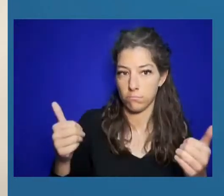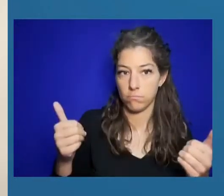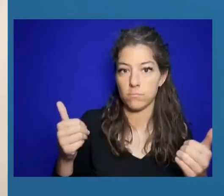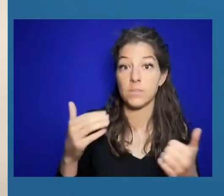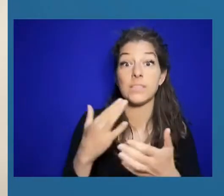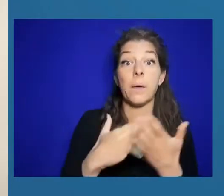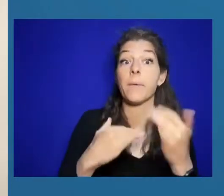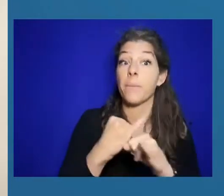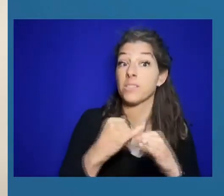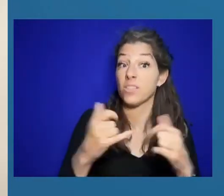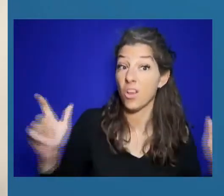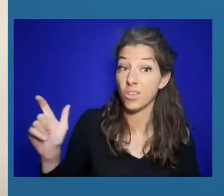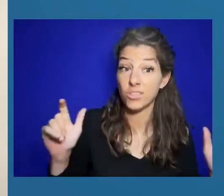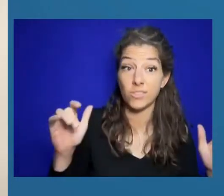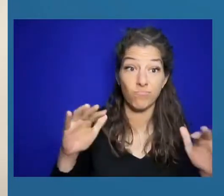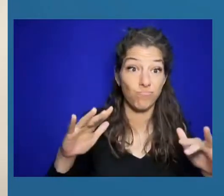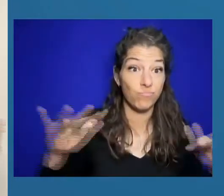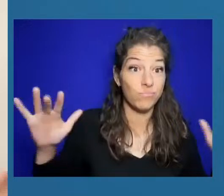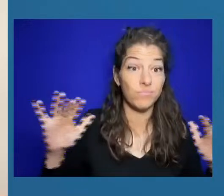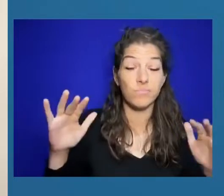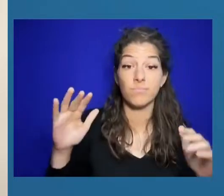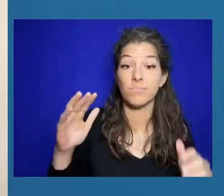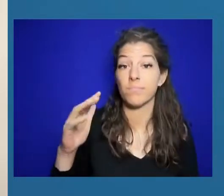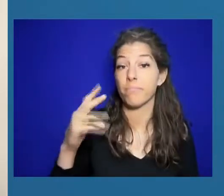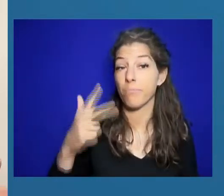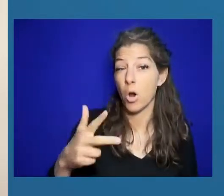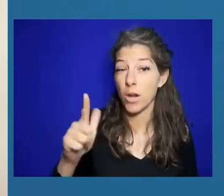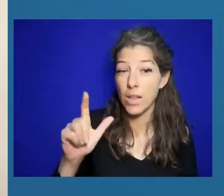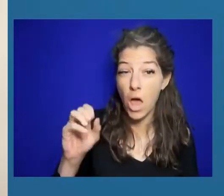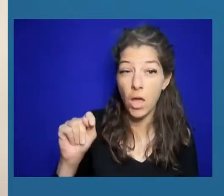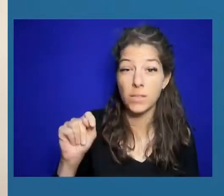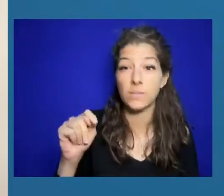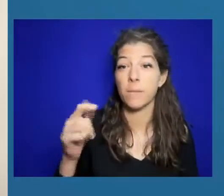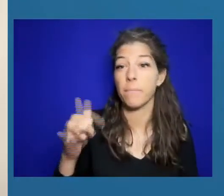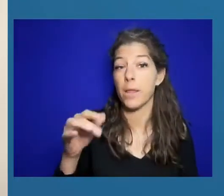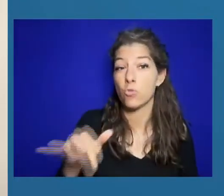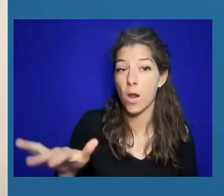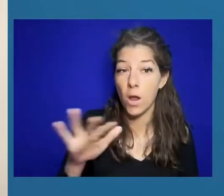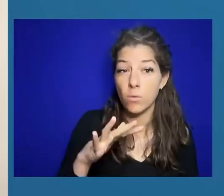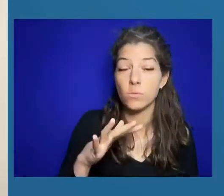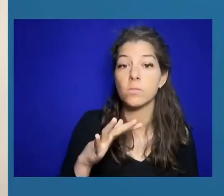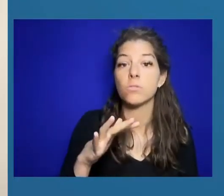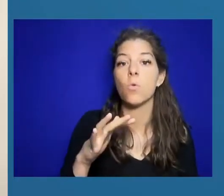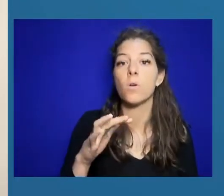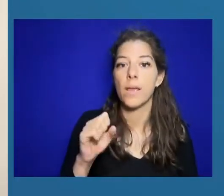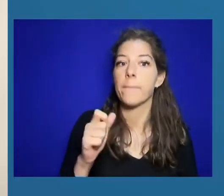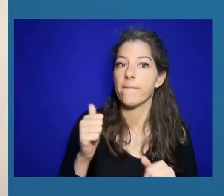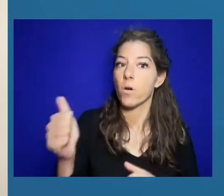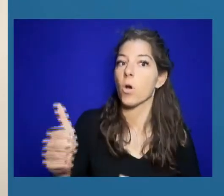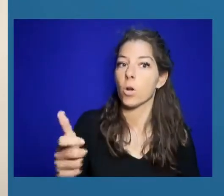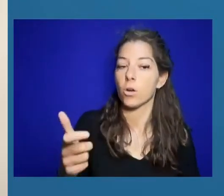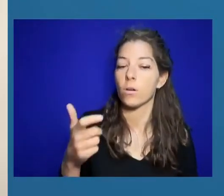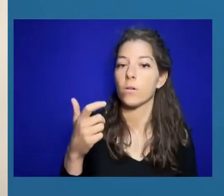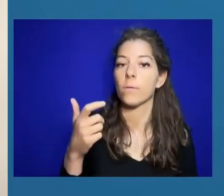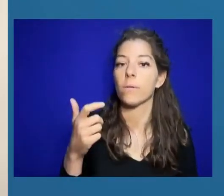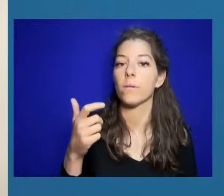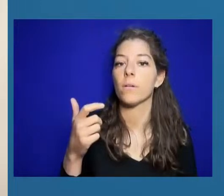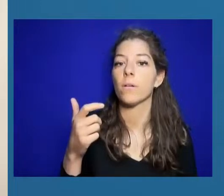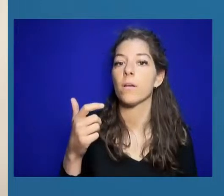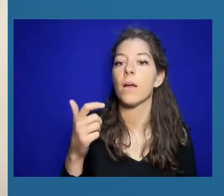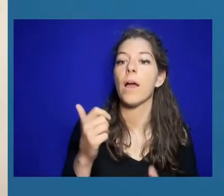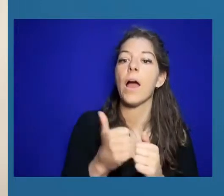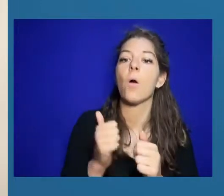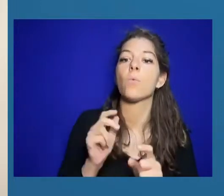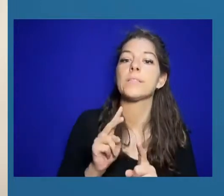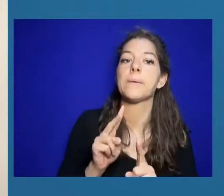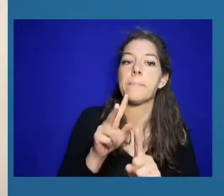large, I mean, the extension of the parking lots and the playgrounds, so it can be fairly far. The way it was applied by